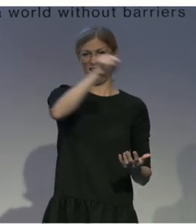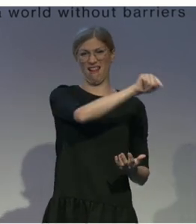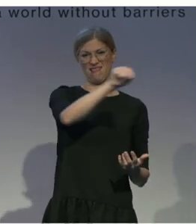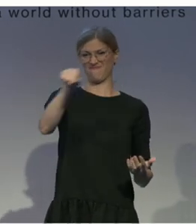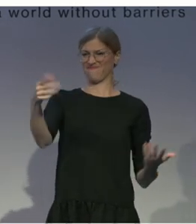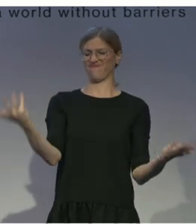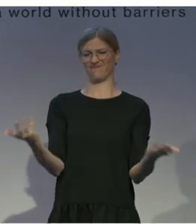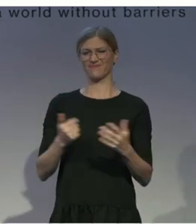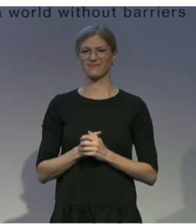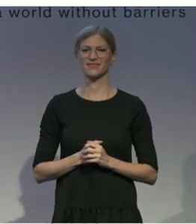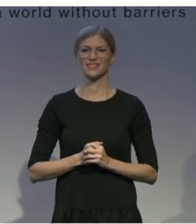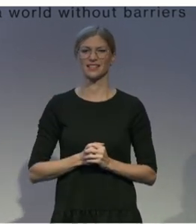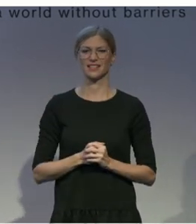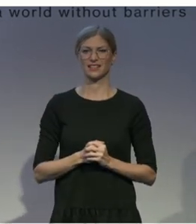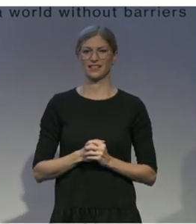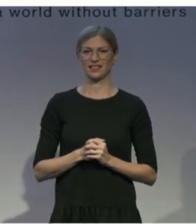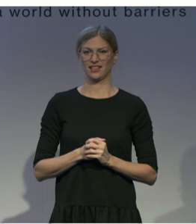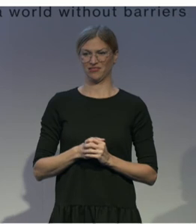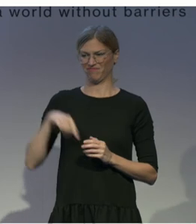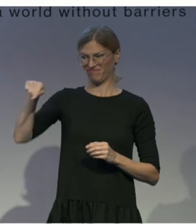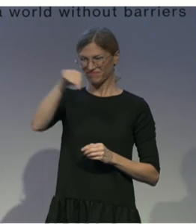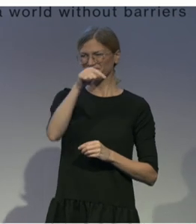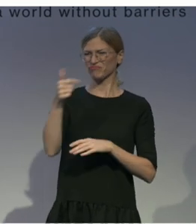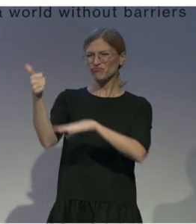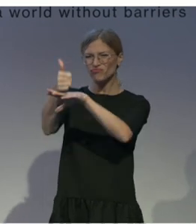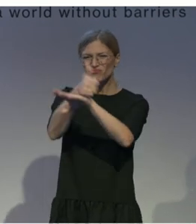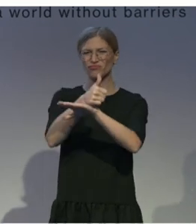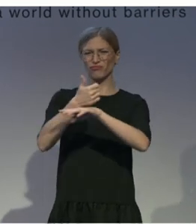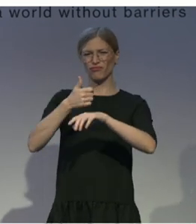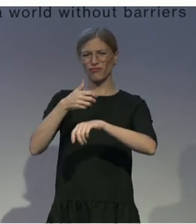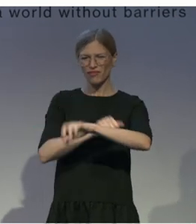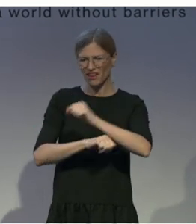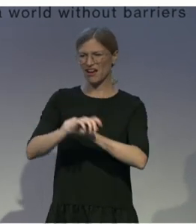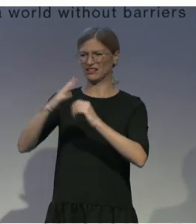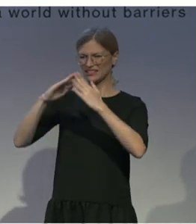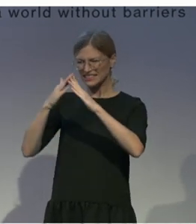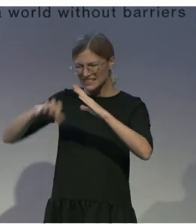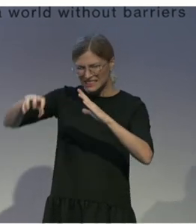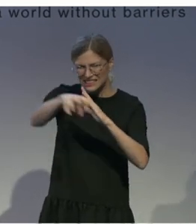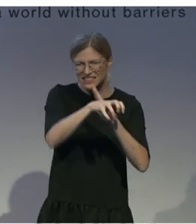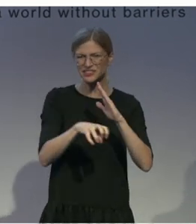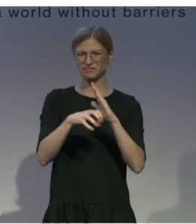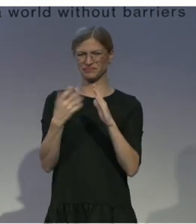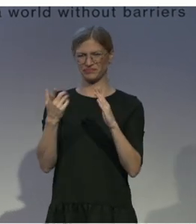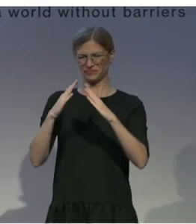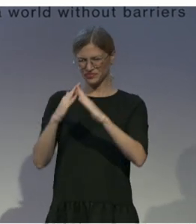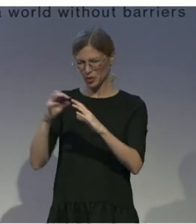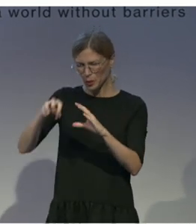The line of administration goes between communities or citizens to village level, then village level